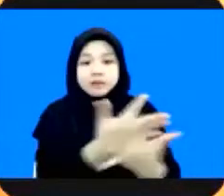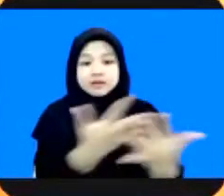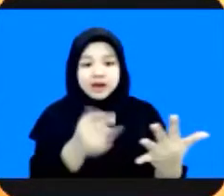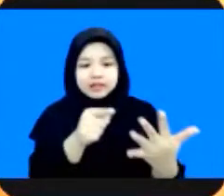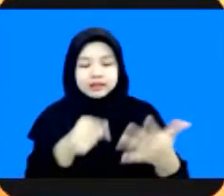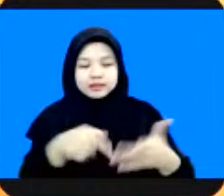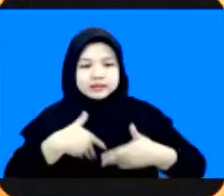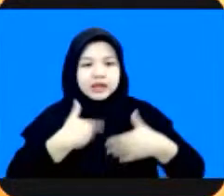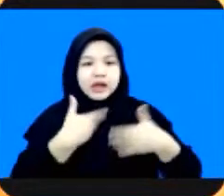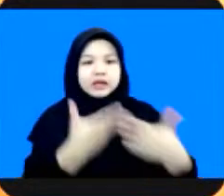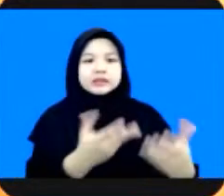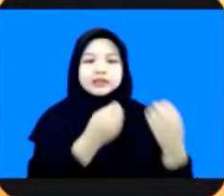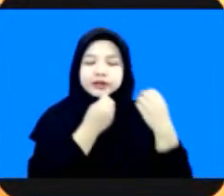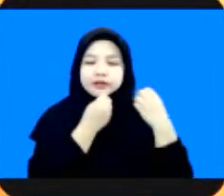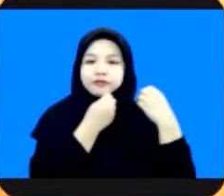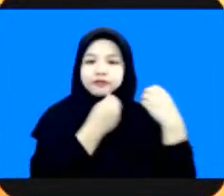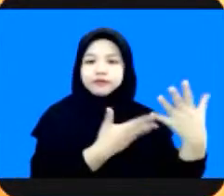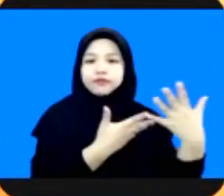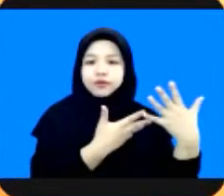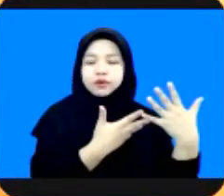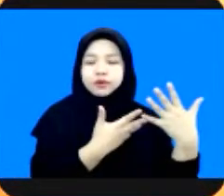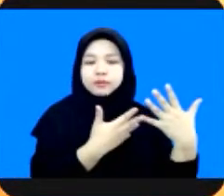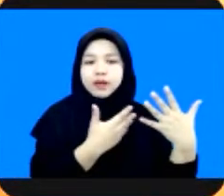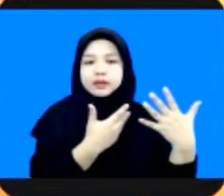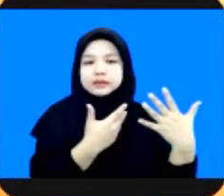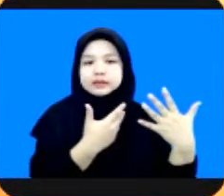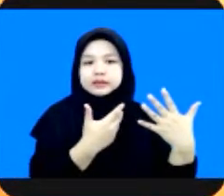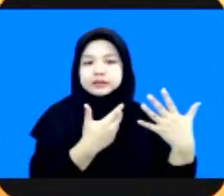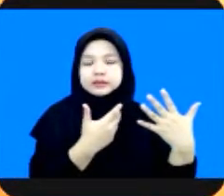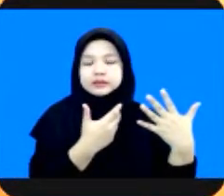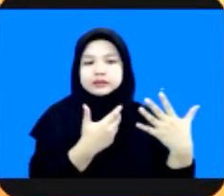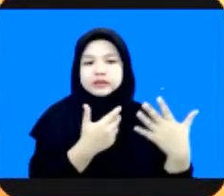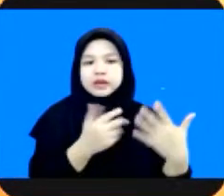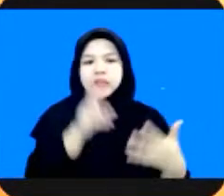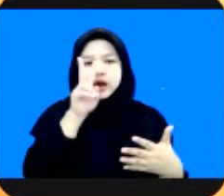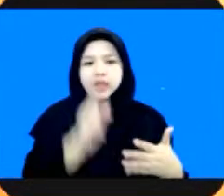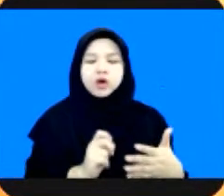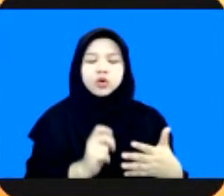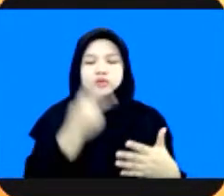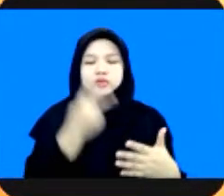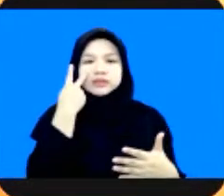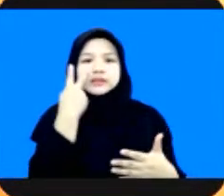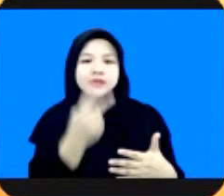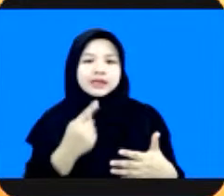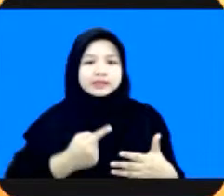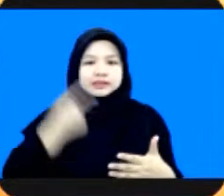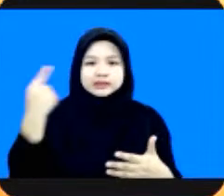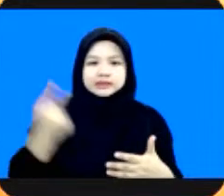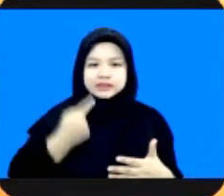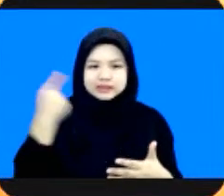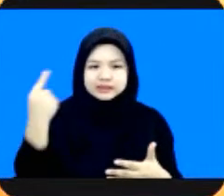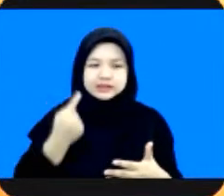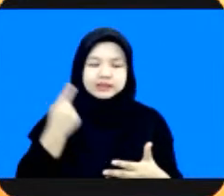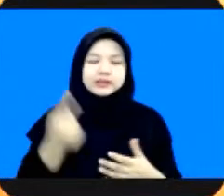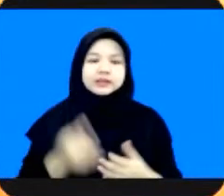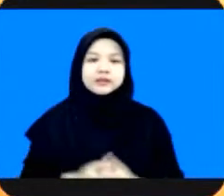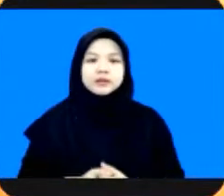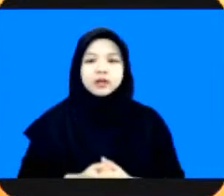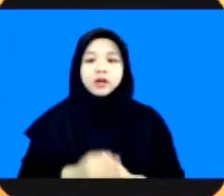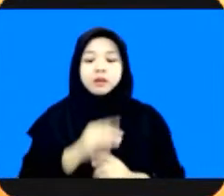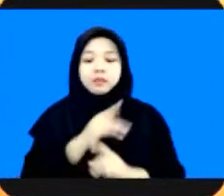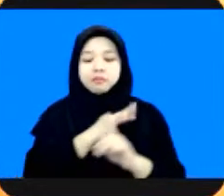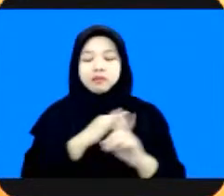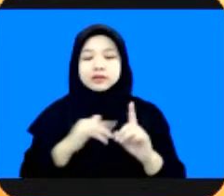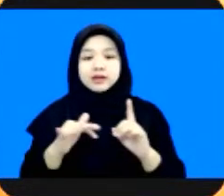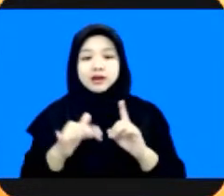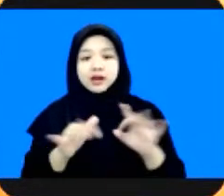to kind of independently check the information that they receive on social media. And then